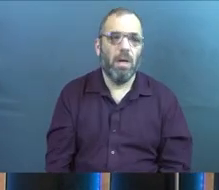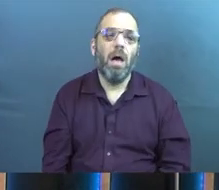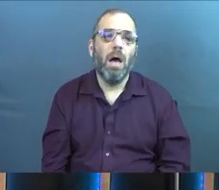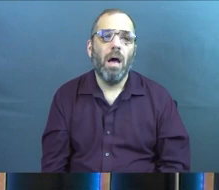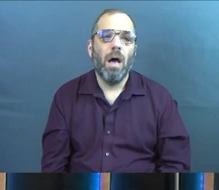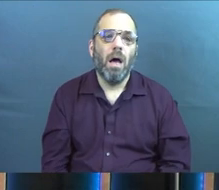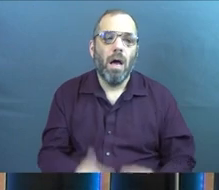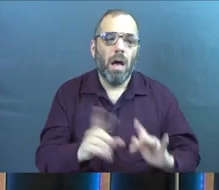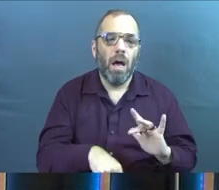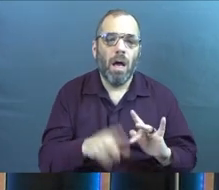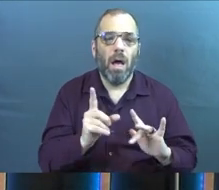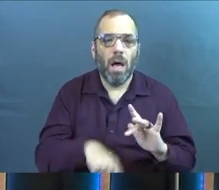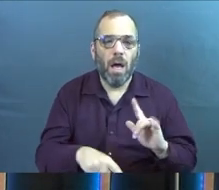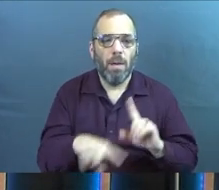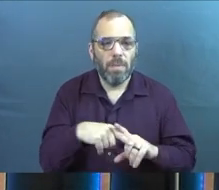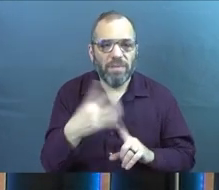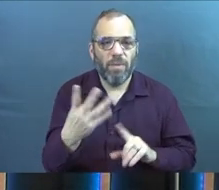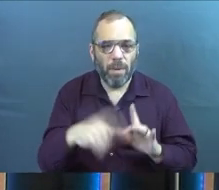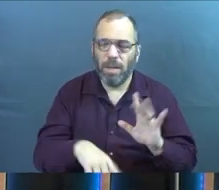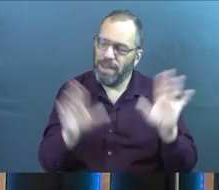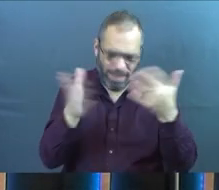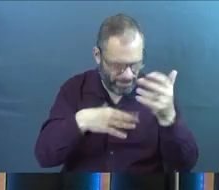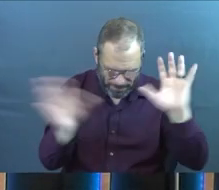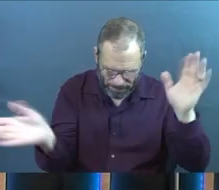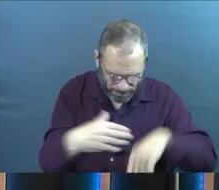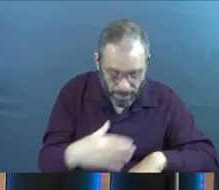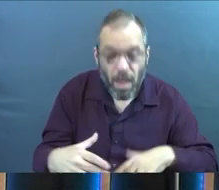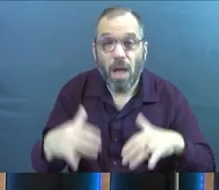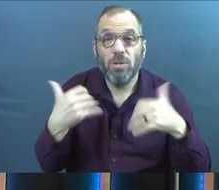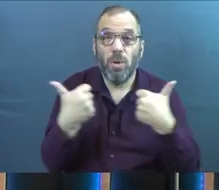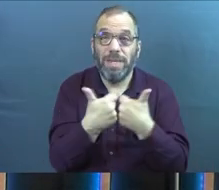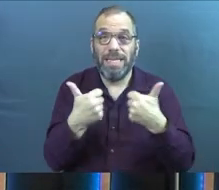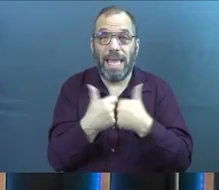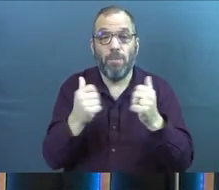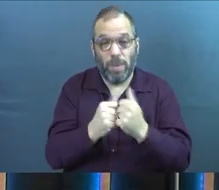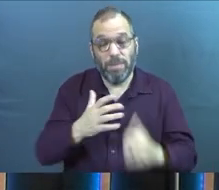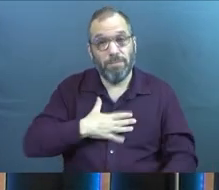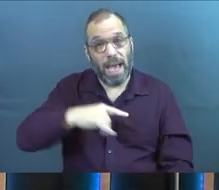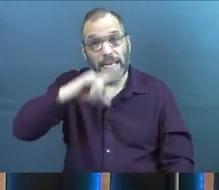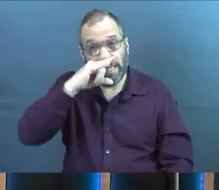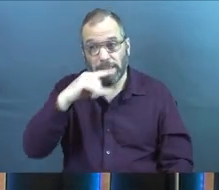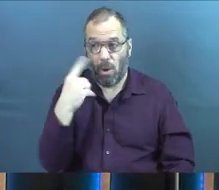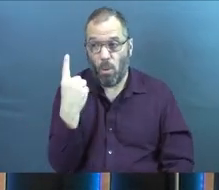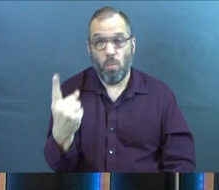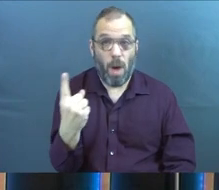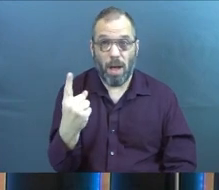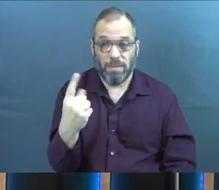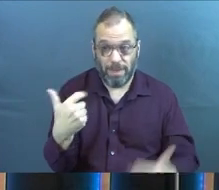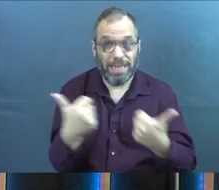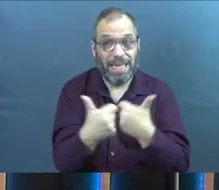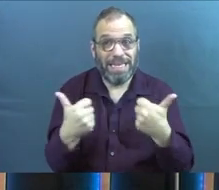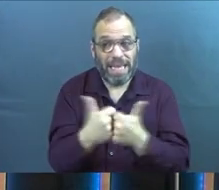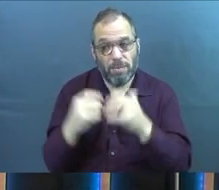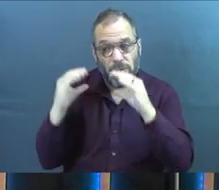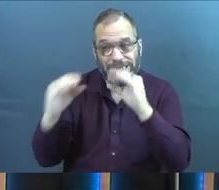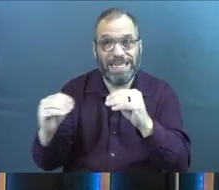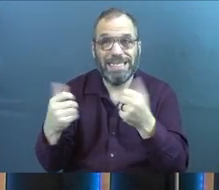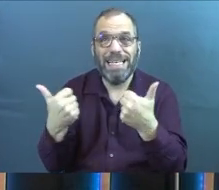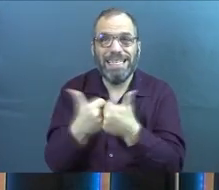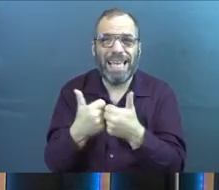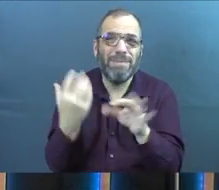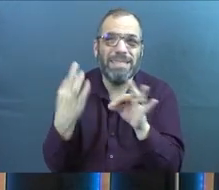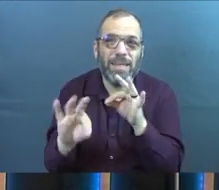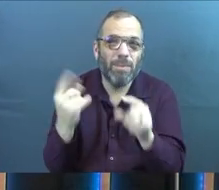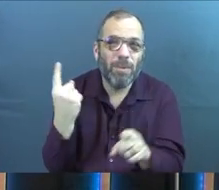man, skip, you know, +4, it's bad. But anyways, we're playing these games with our kids. And one of the things about these games as you're teaching them is the games